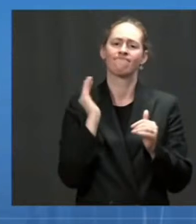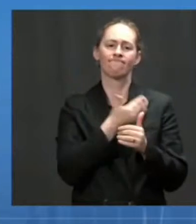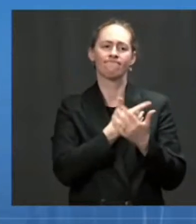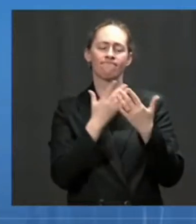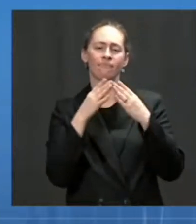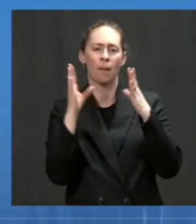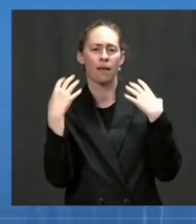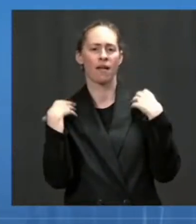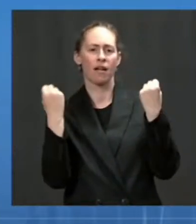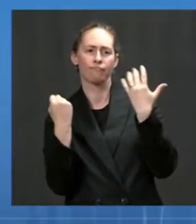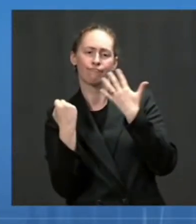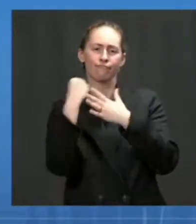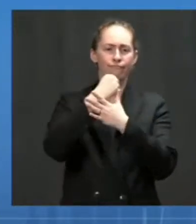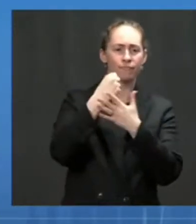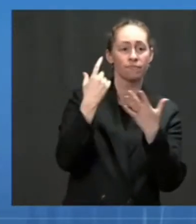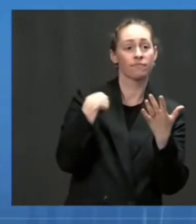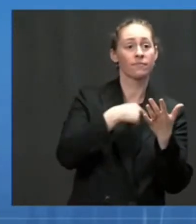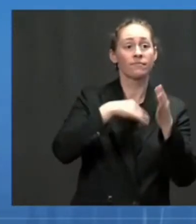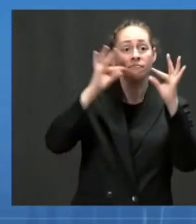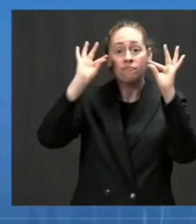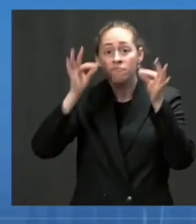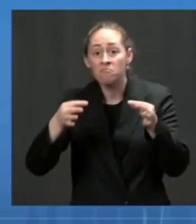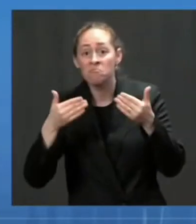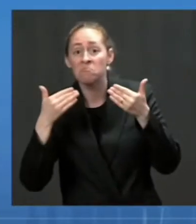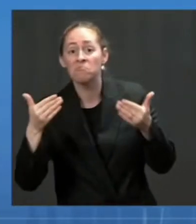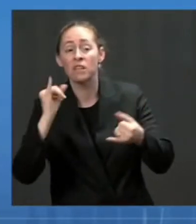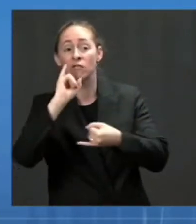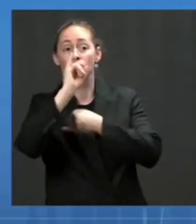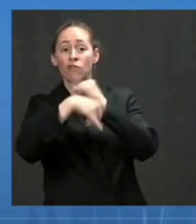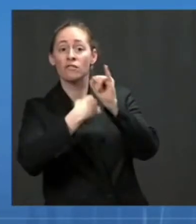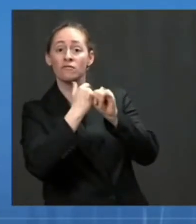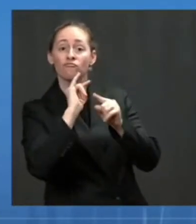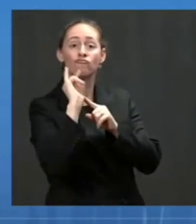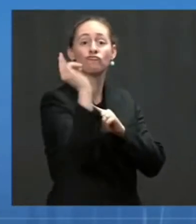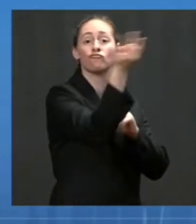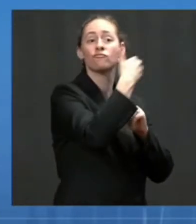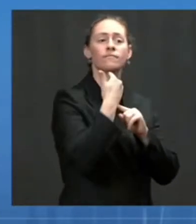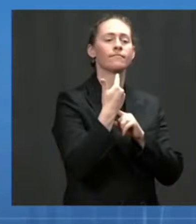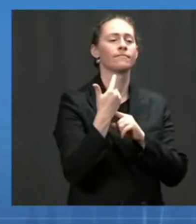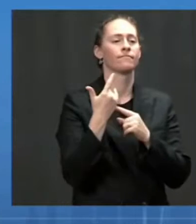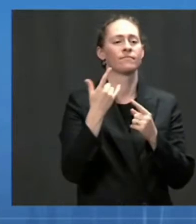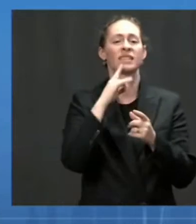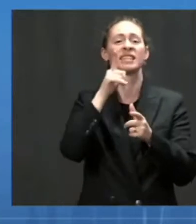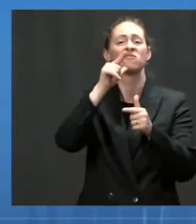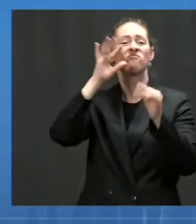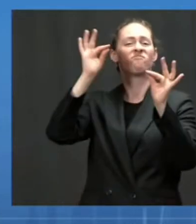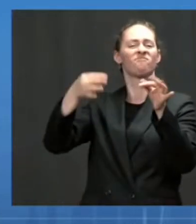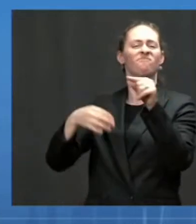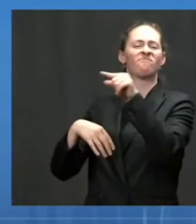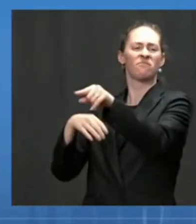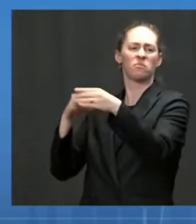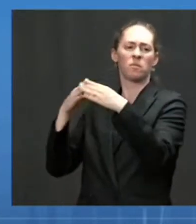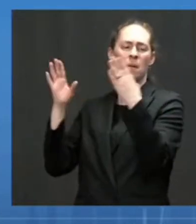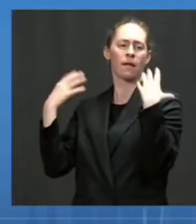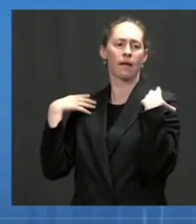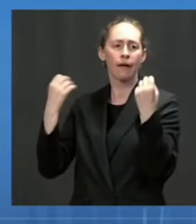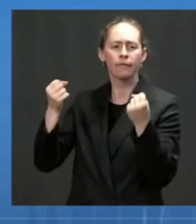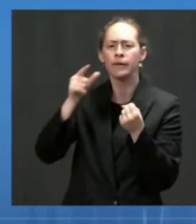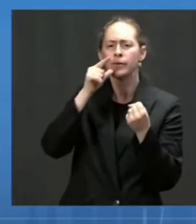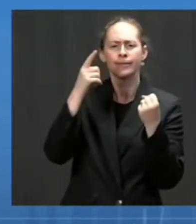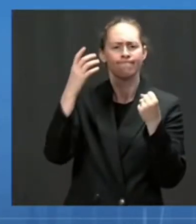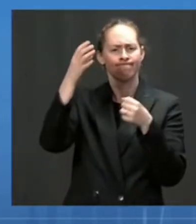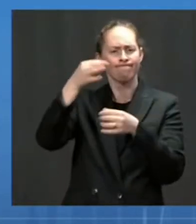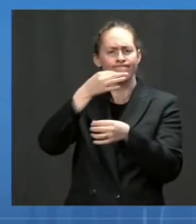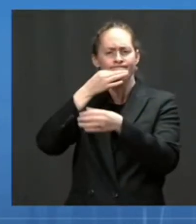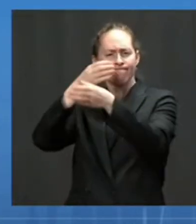about opening international travel will be guided by our public health and medical experts, and they'll be looking at